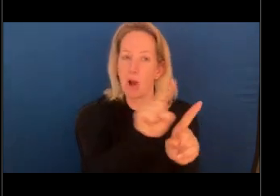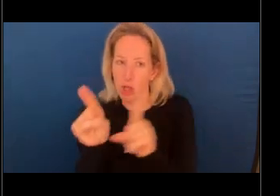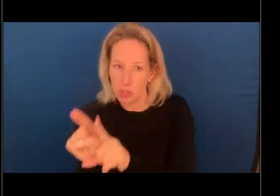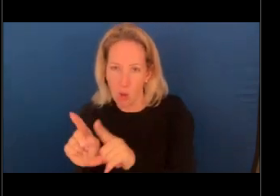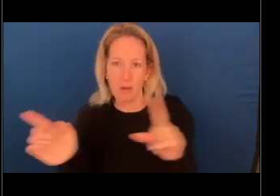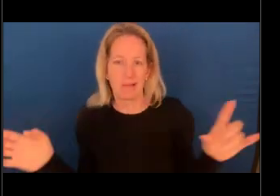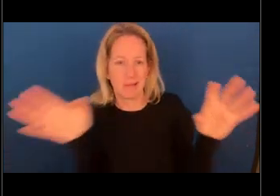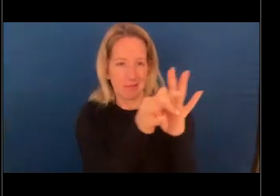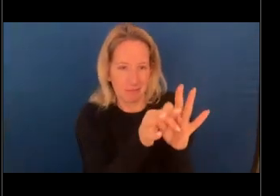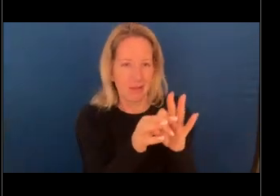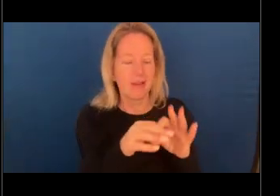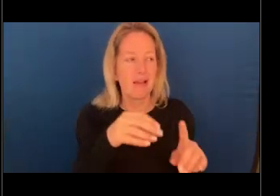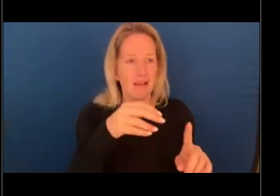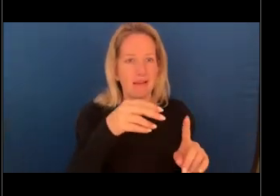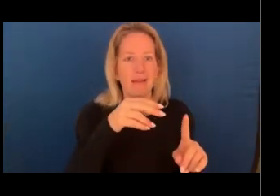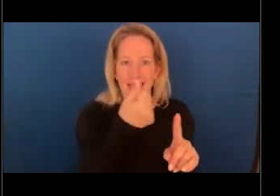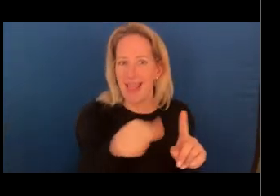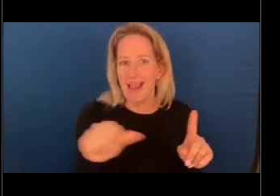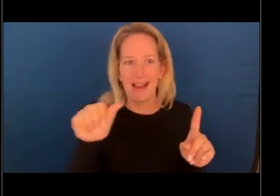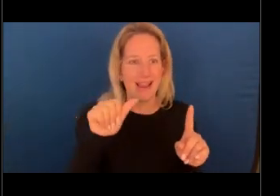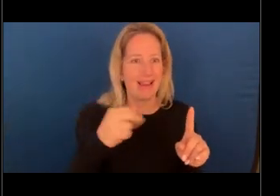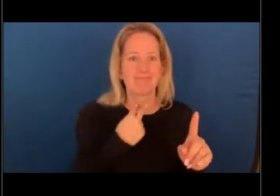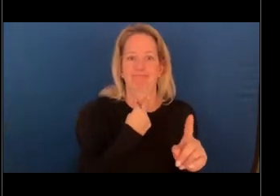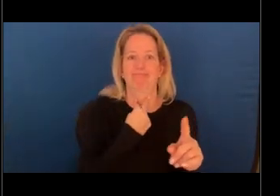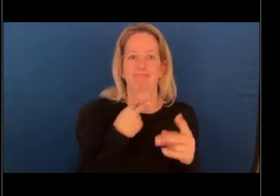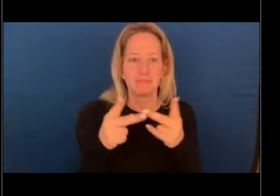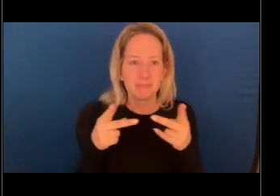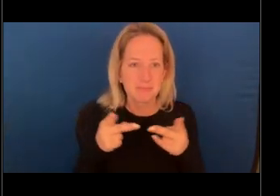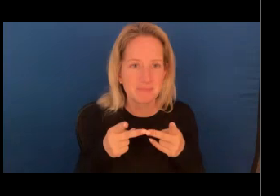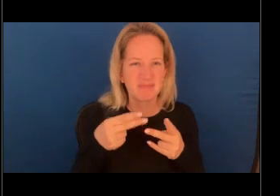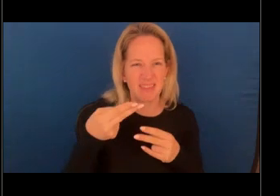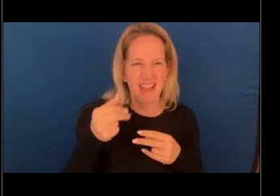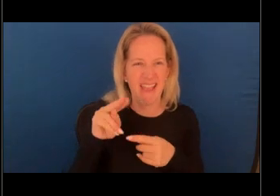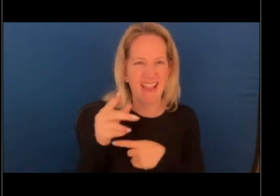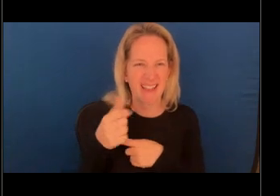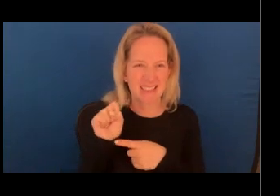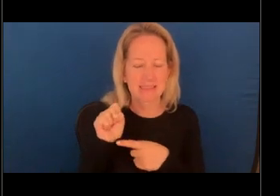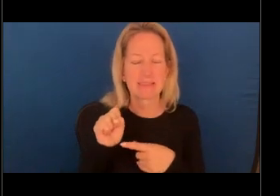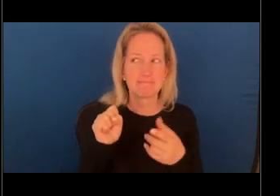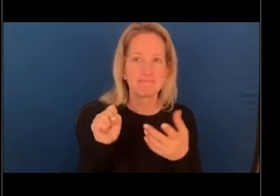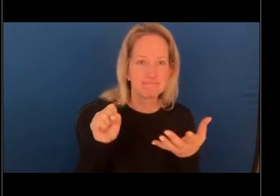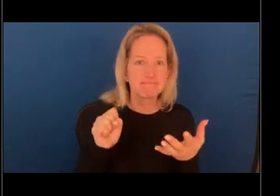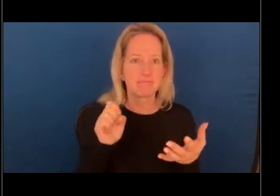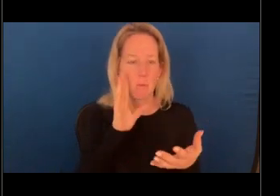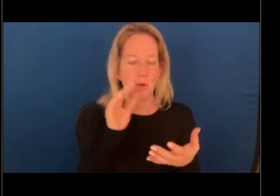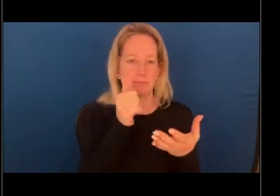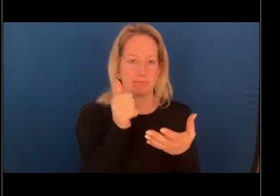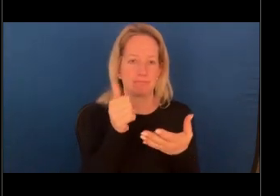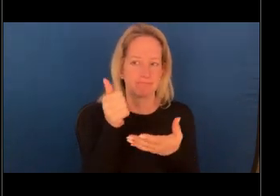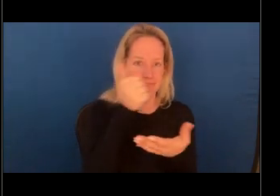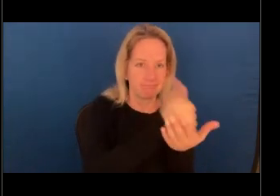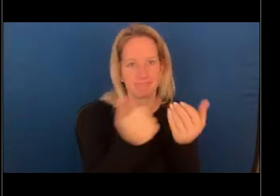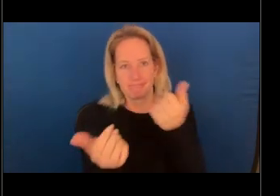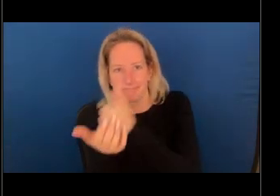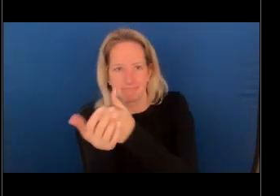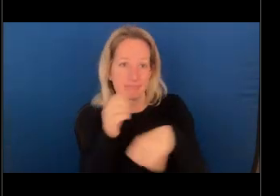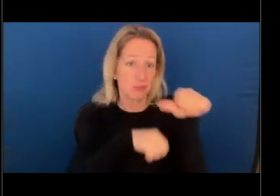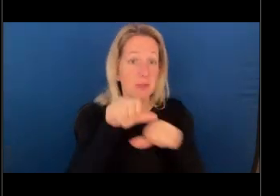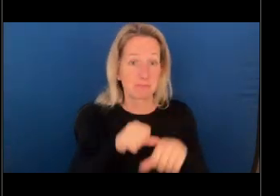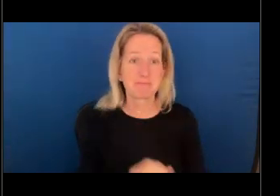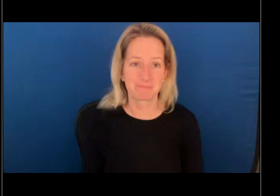those hangs, which might be really elucidating for finding new sites. I